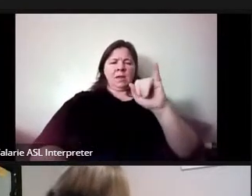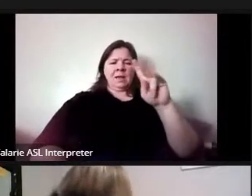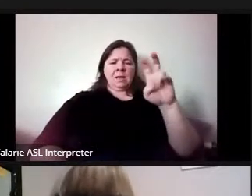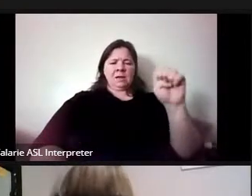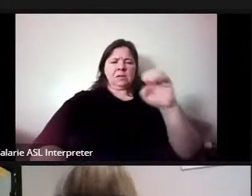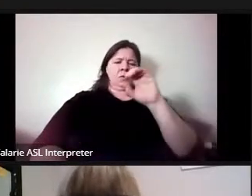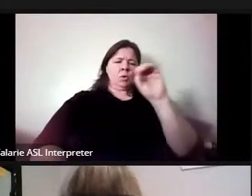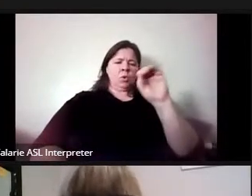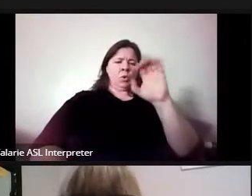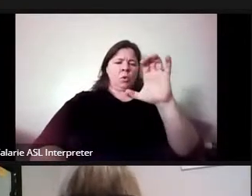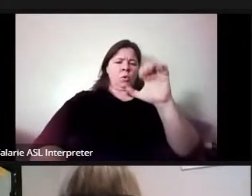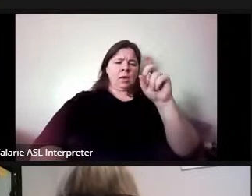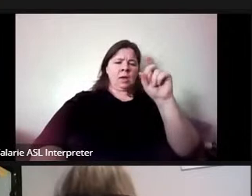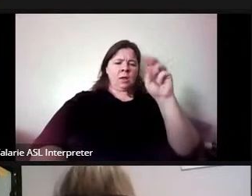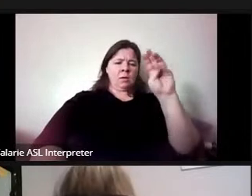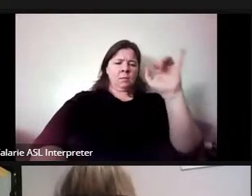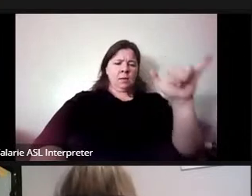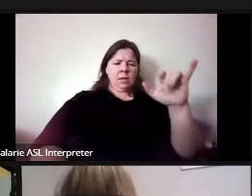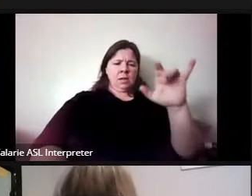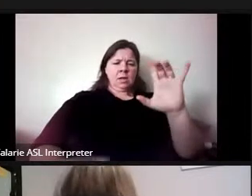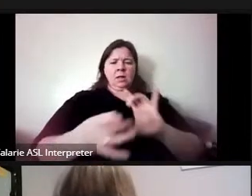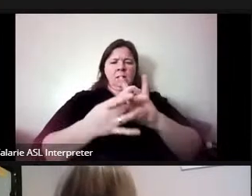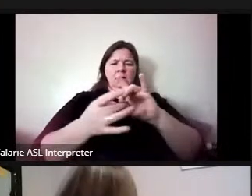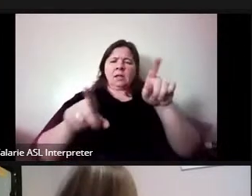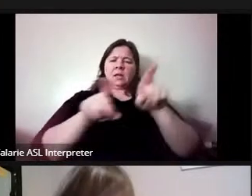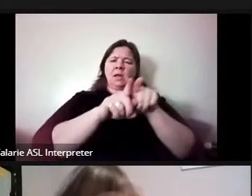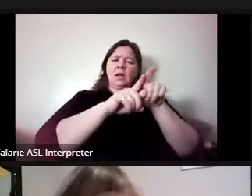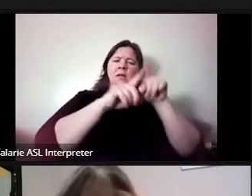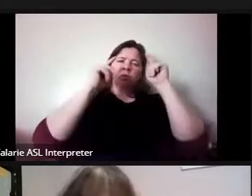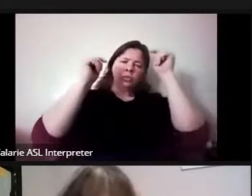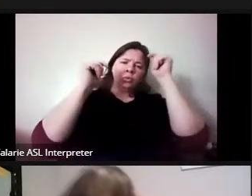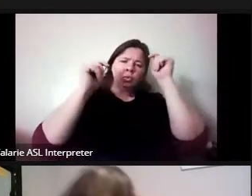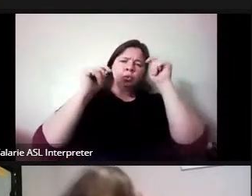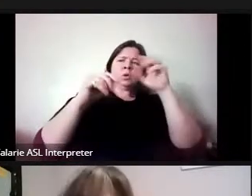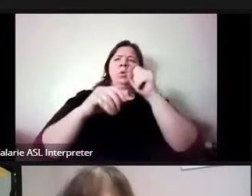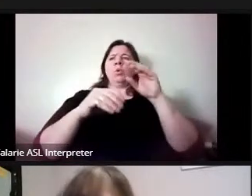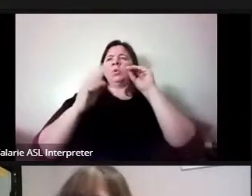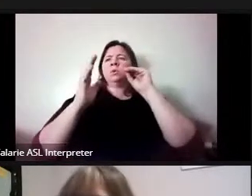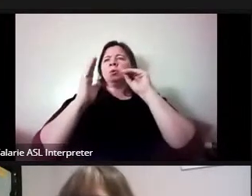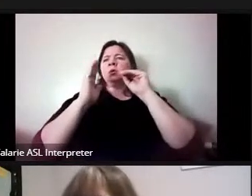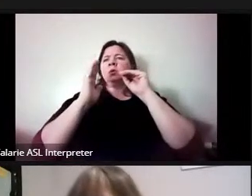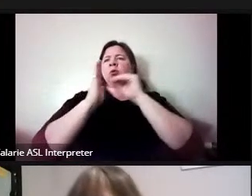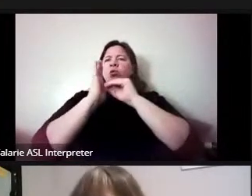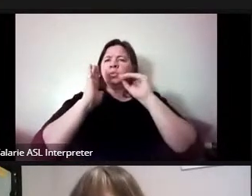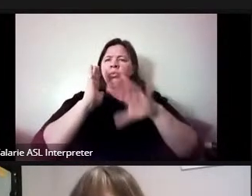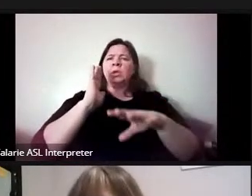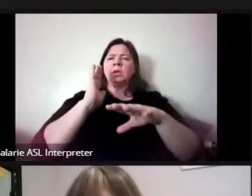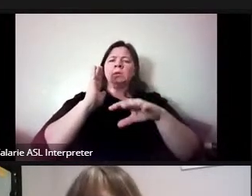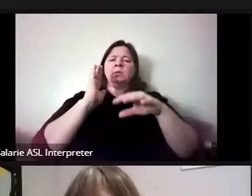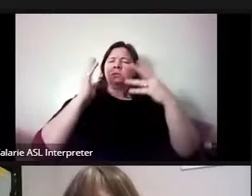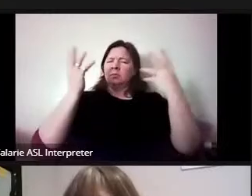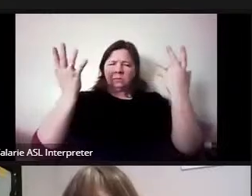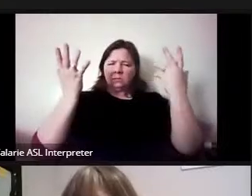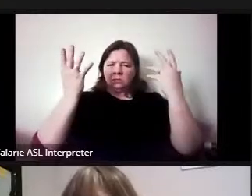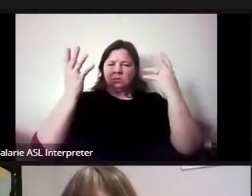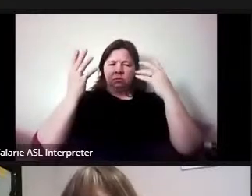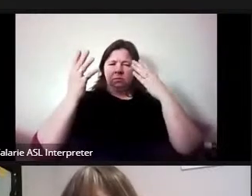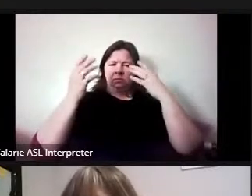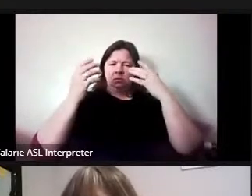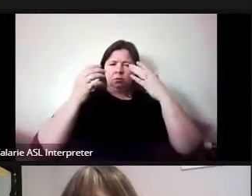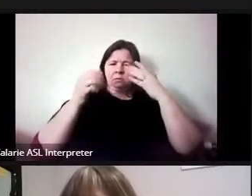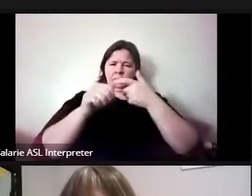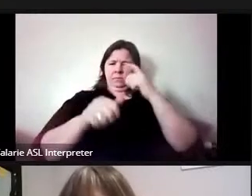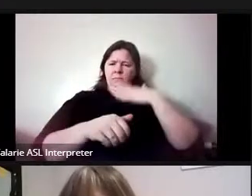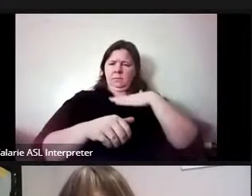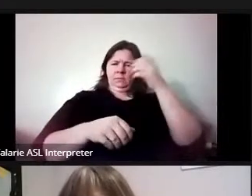Academy link, register as a tutor, register as a student, what have you. I said that from my